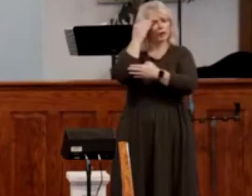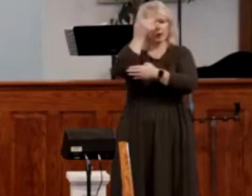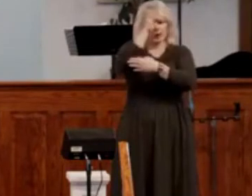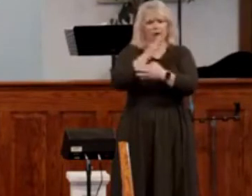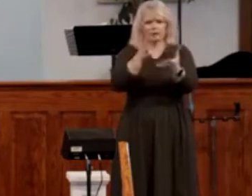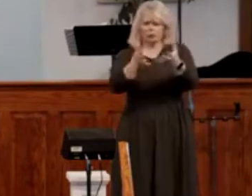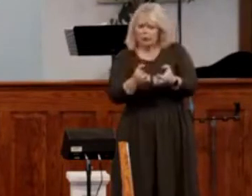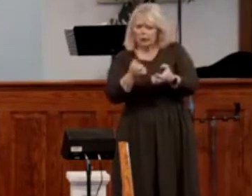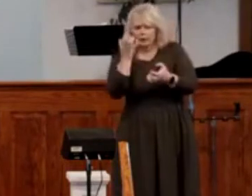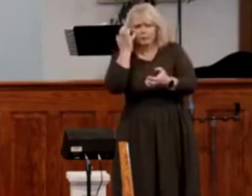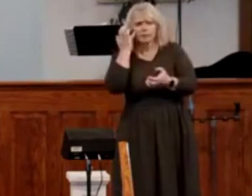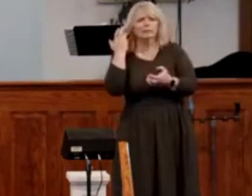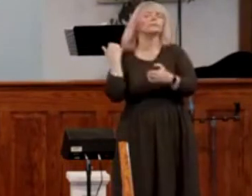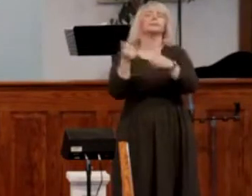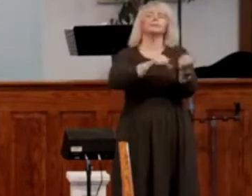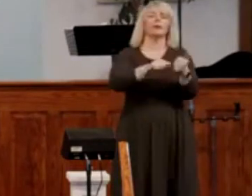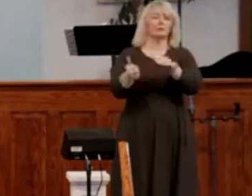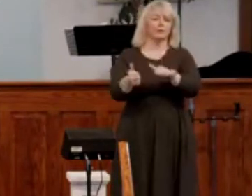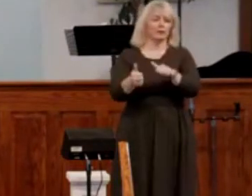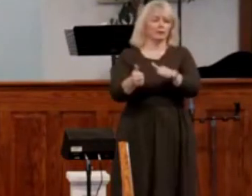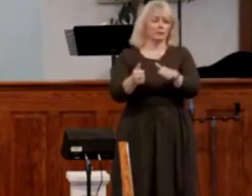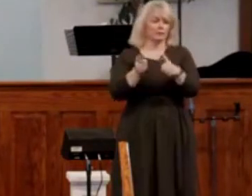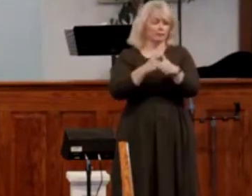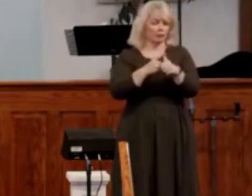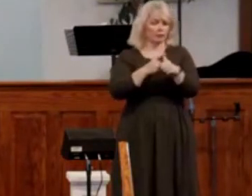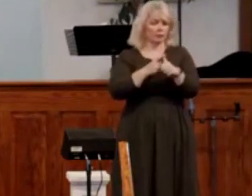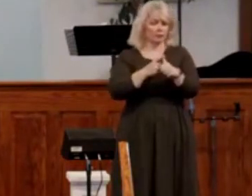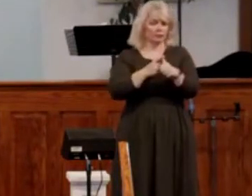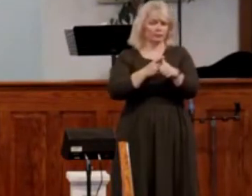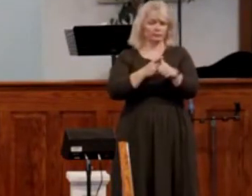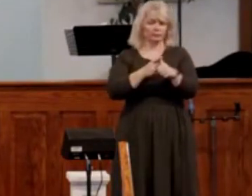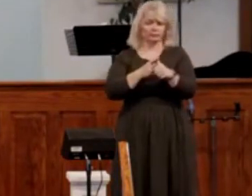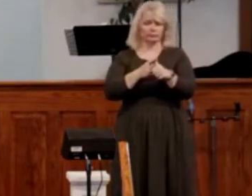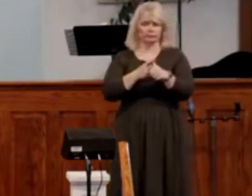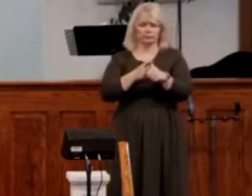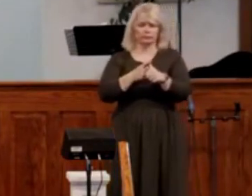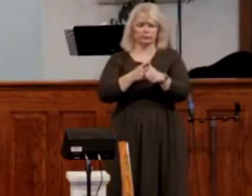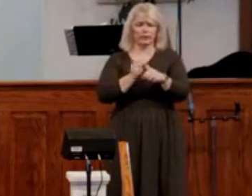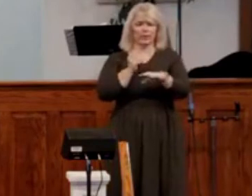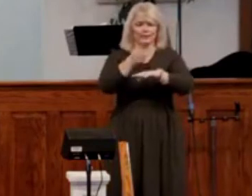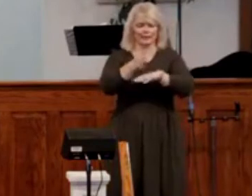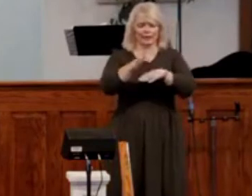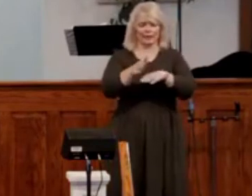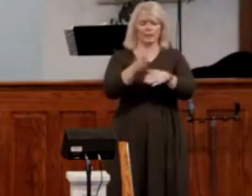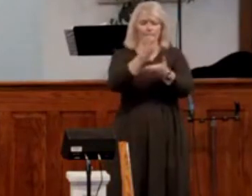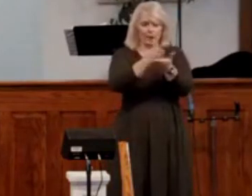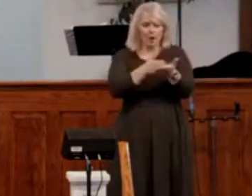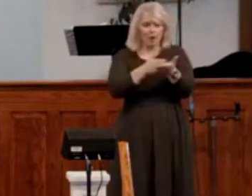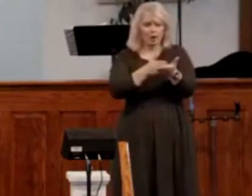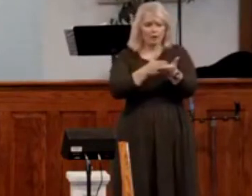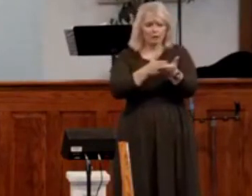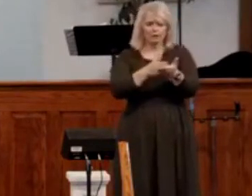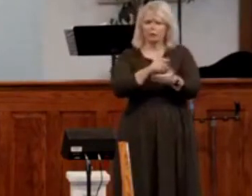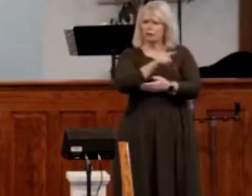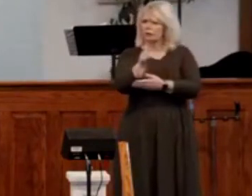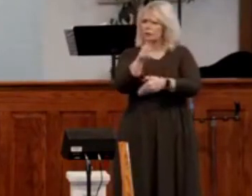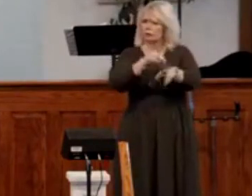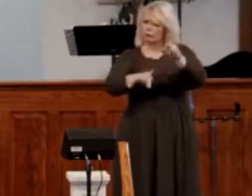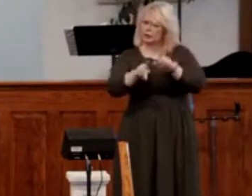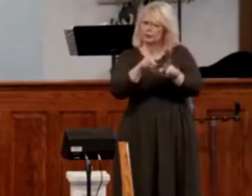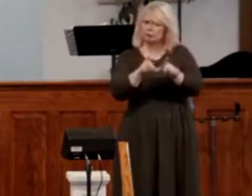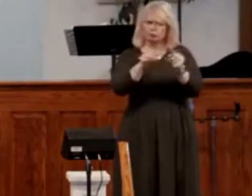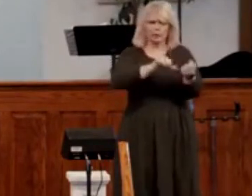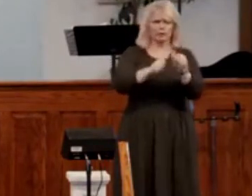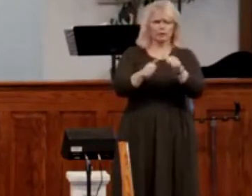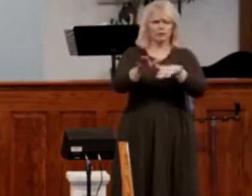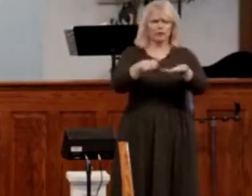baptized, baptism, that's God's will for your life. I can promise you that. That's the next step. But those of you who are baptized, are you walking with the